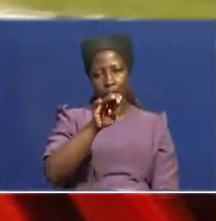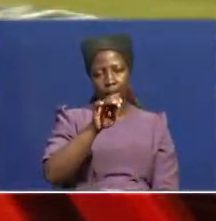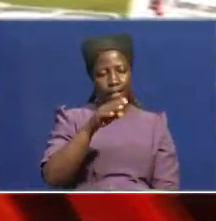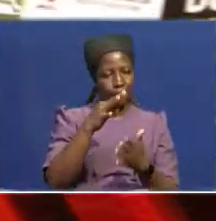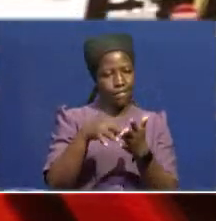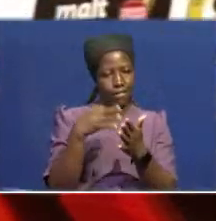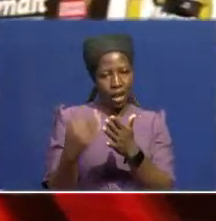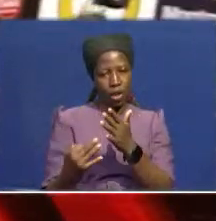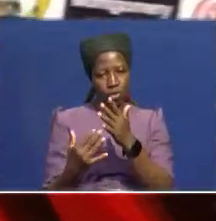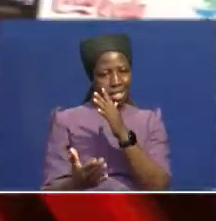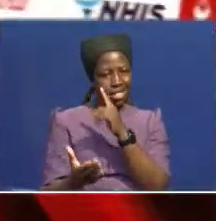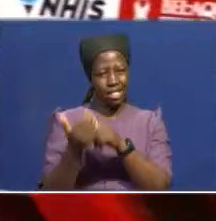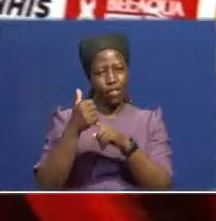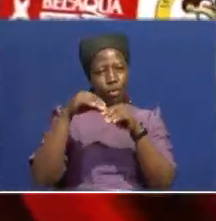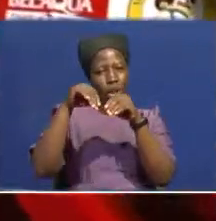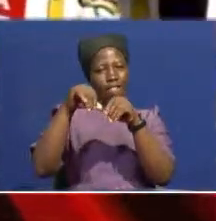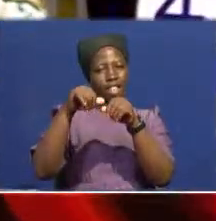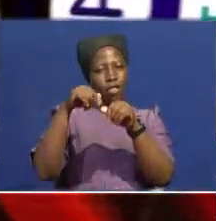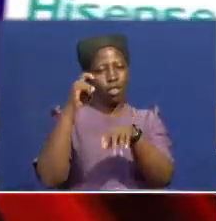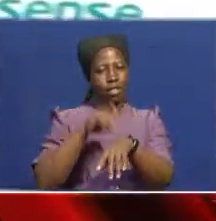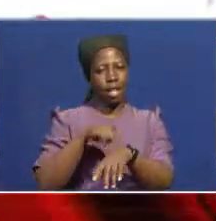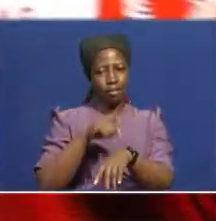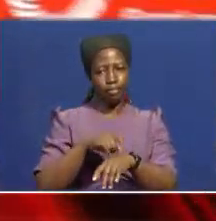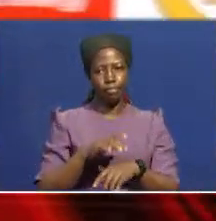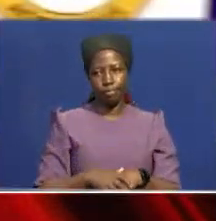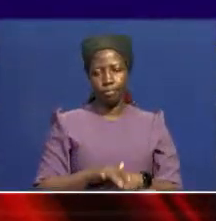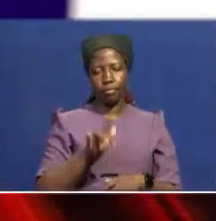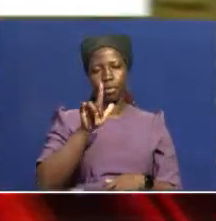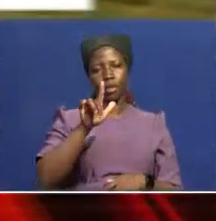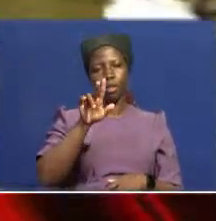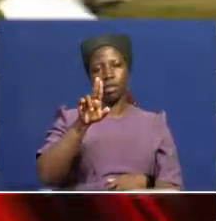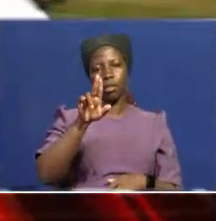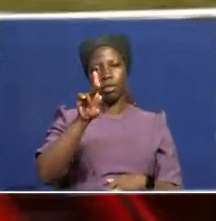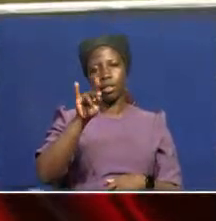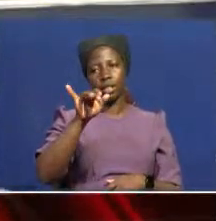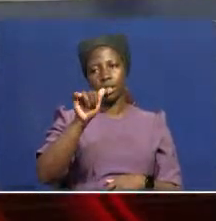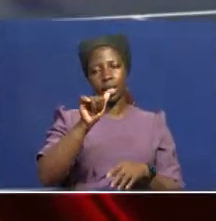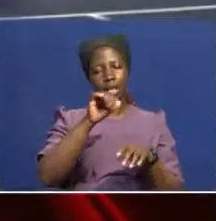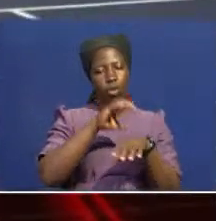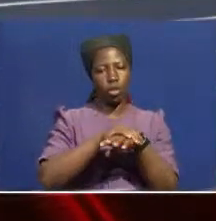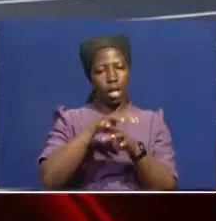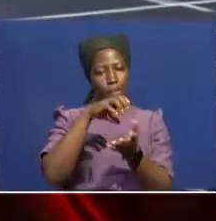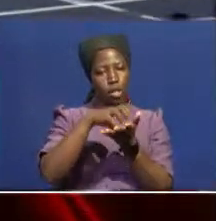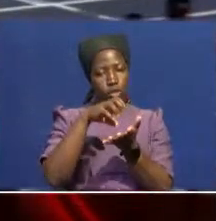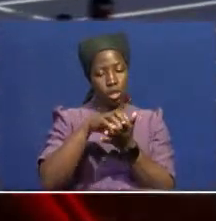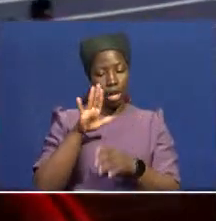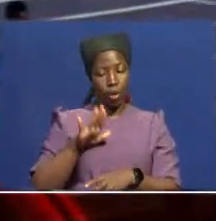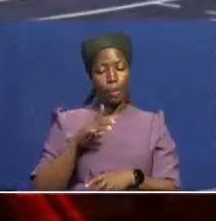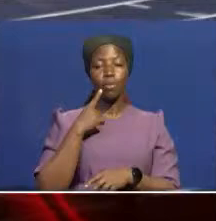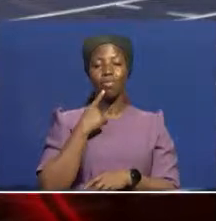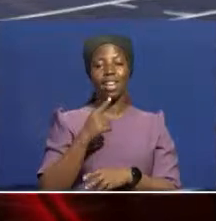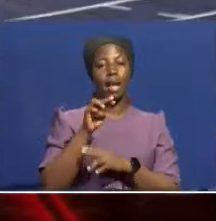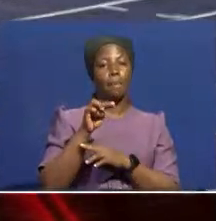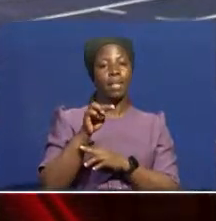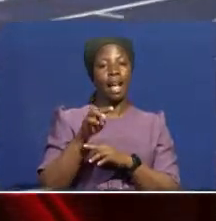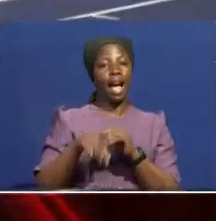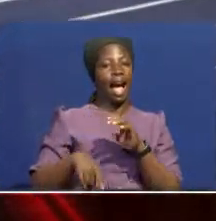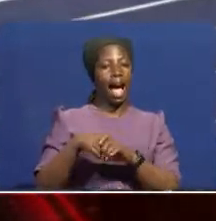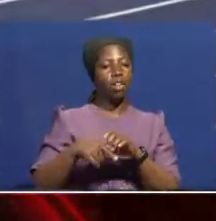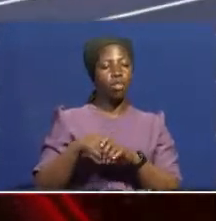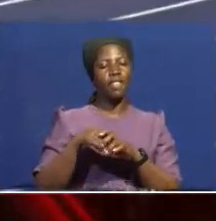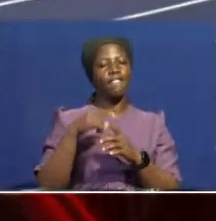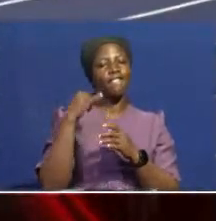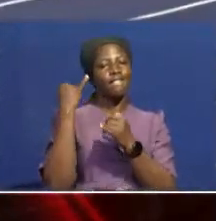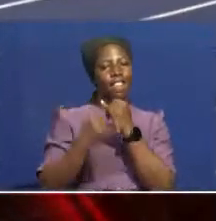time. National 100 meters hurdles record holder Rukia Omulisia booked a place in the women's 100 meter hurdles final,